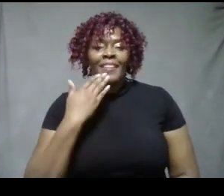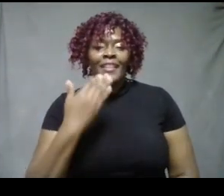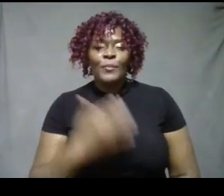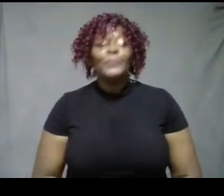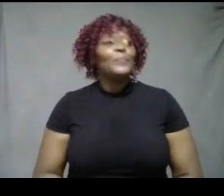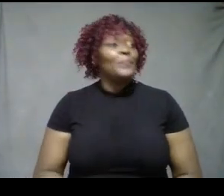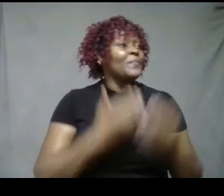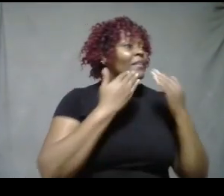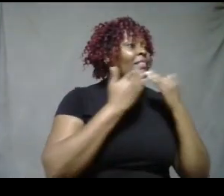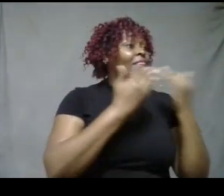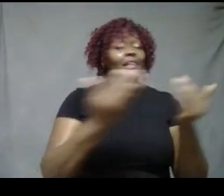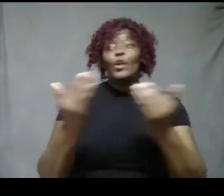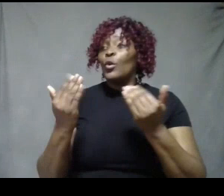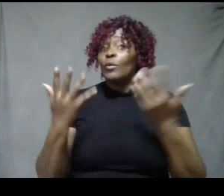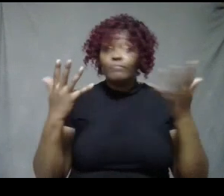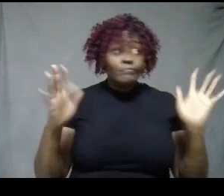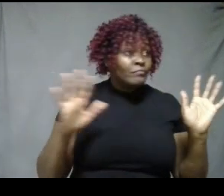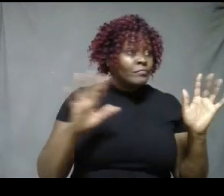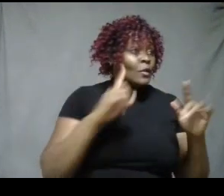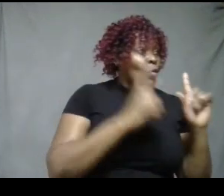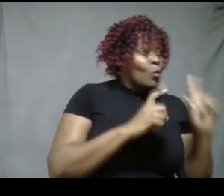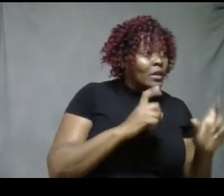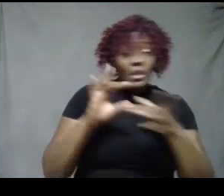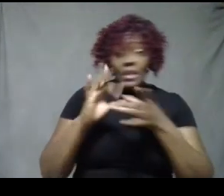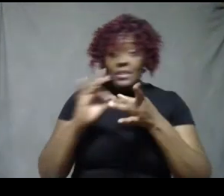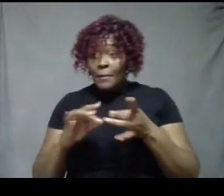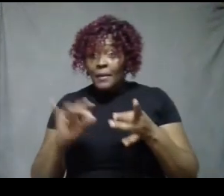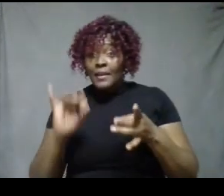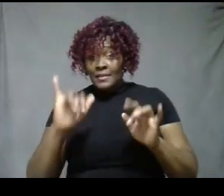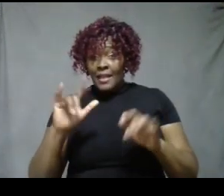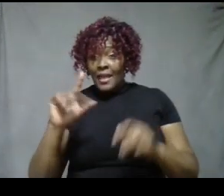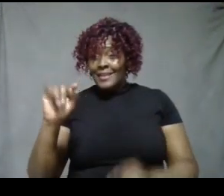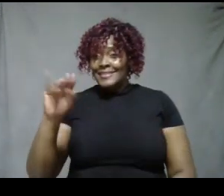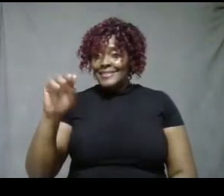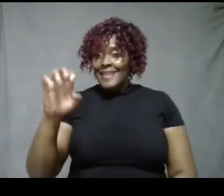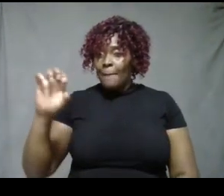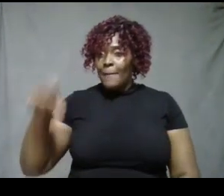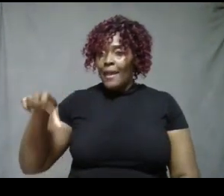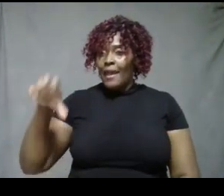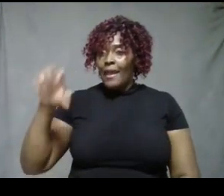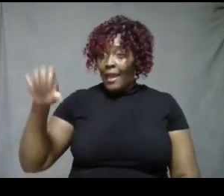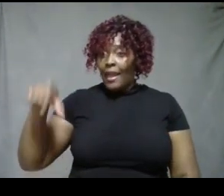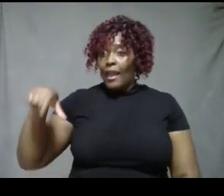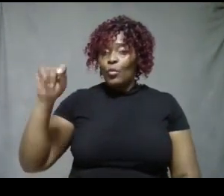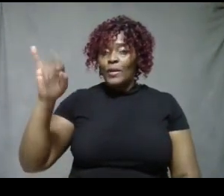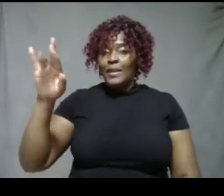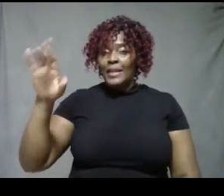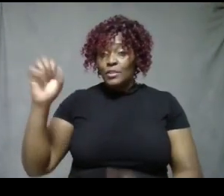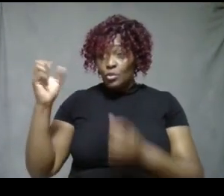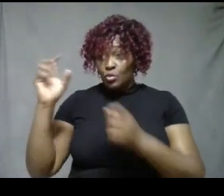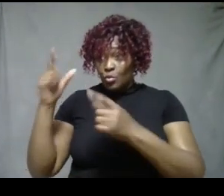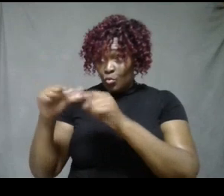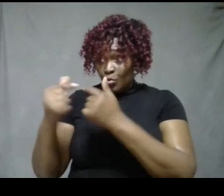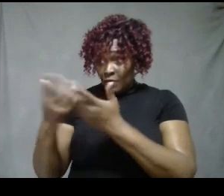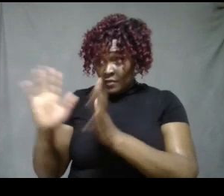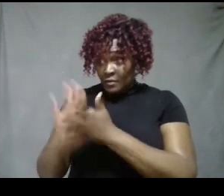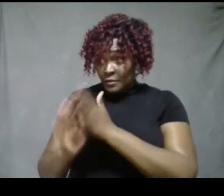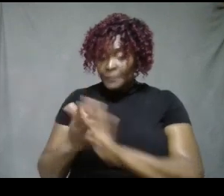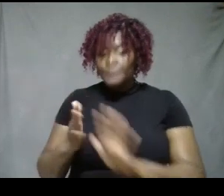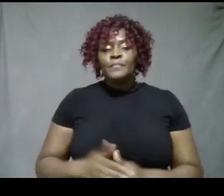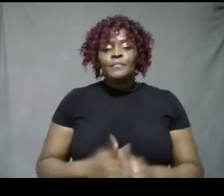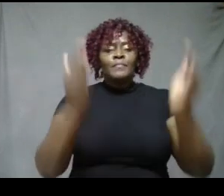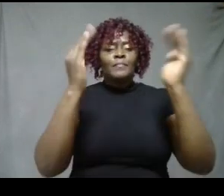everyone. All of our questions and comments have now concluded for the Time Equities Group. Mr. Oyer, would you like to follow up? Or no, oh. Other than to thank you all. Okay,